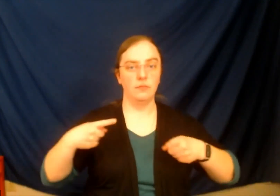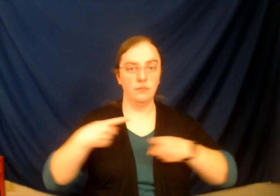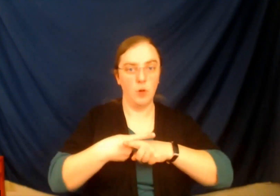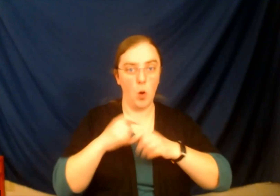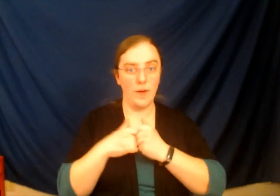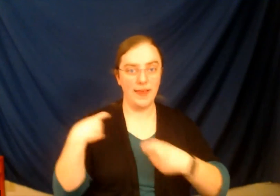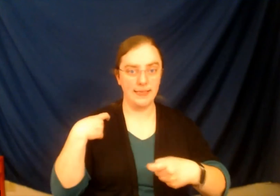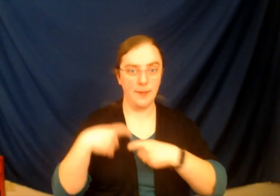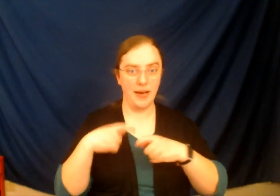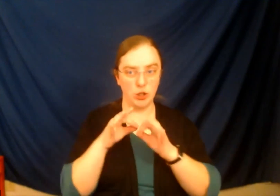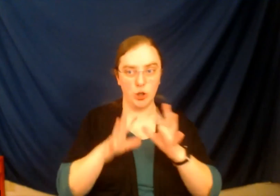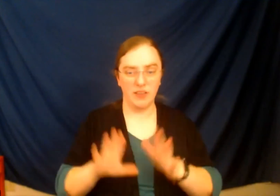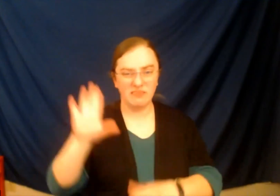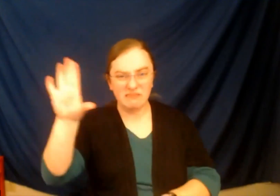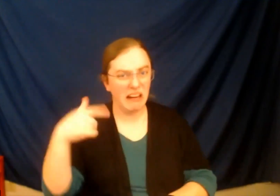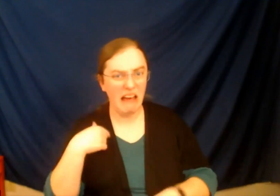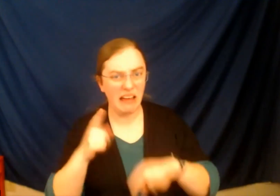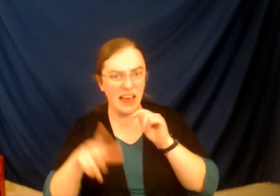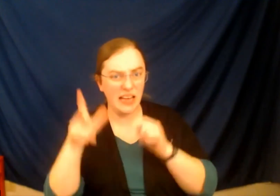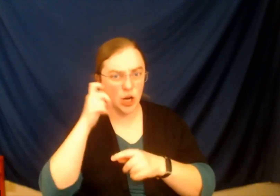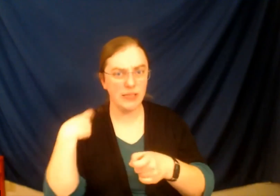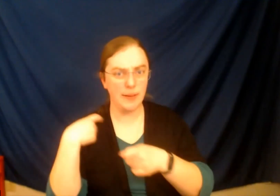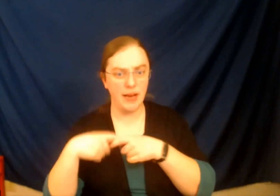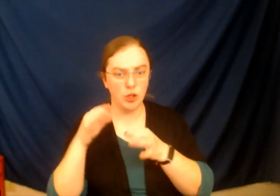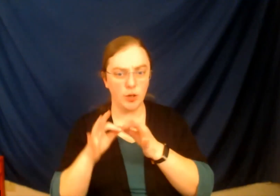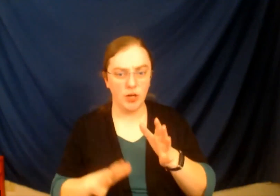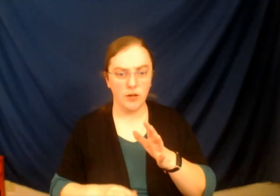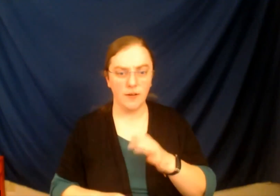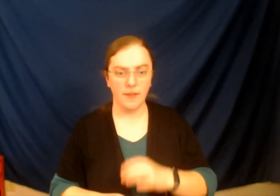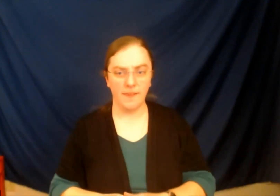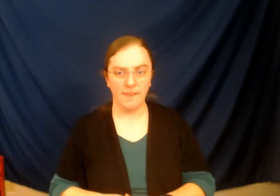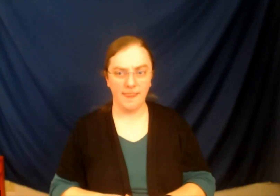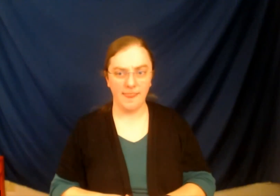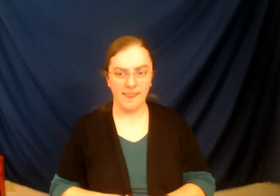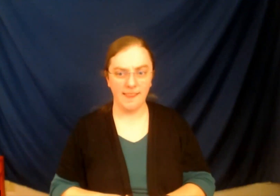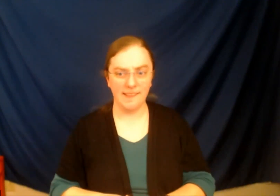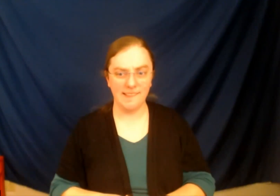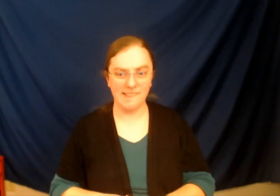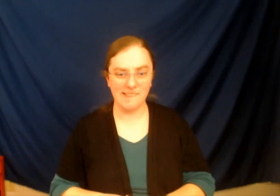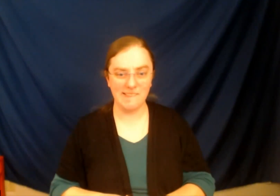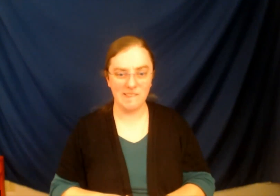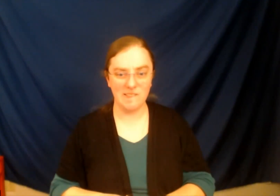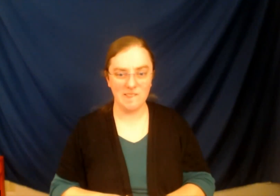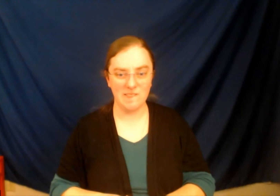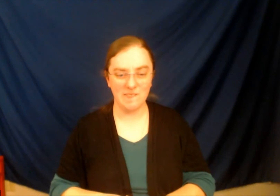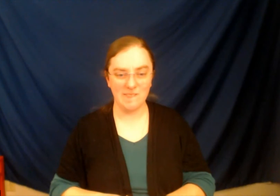Sure, Elizabeth, do you know? Can you type in if there's a way to do that now that we've already started?